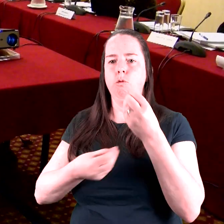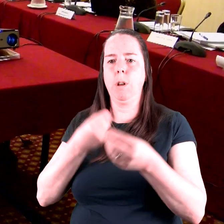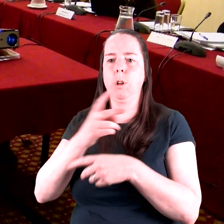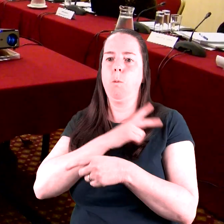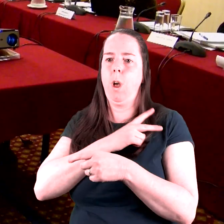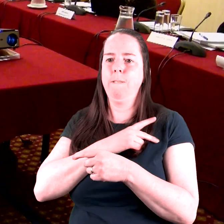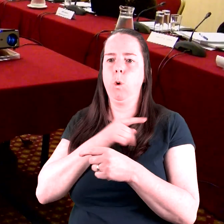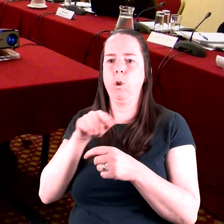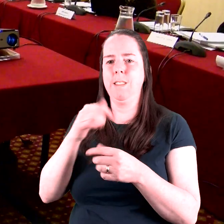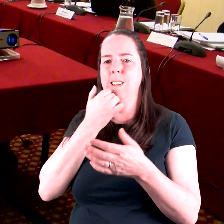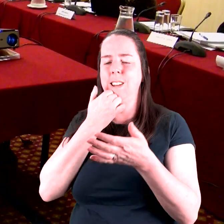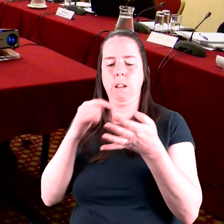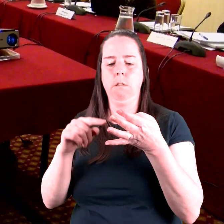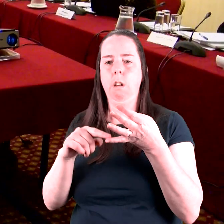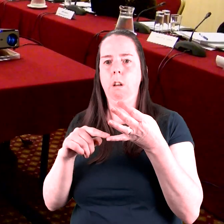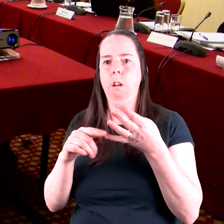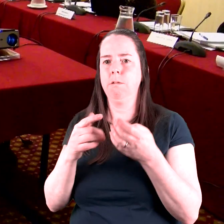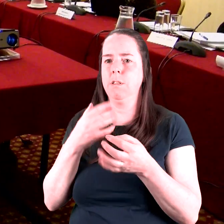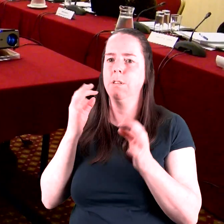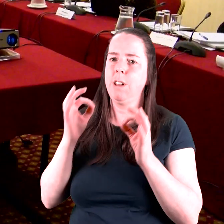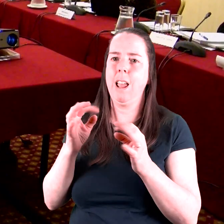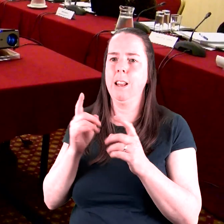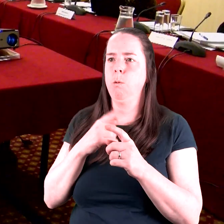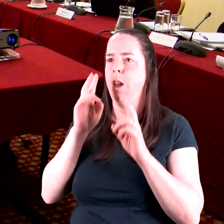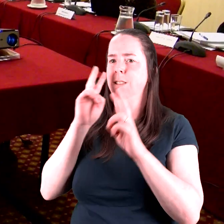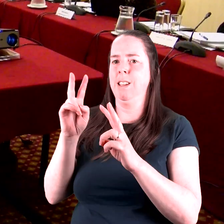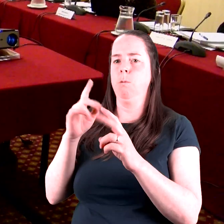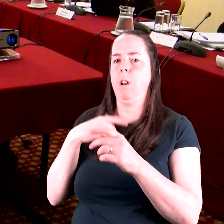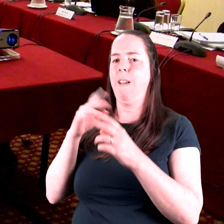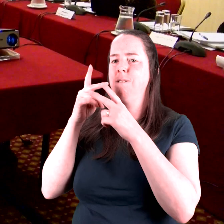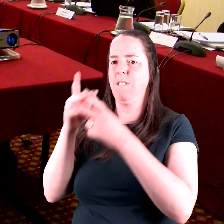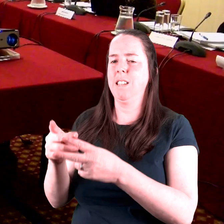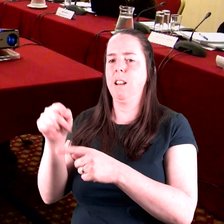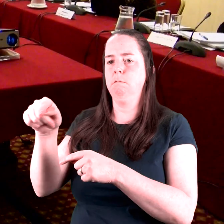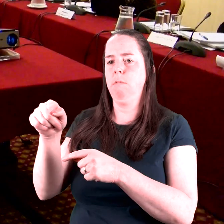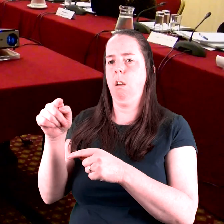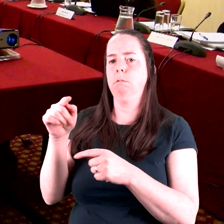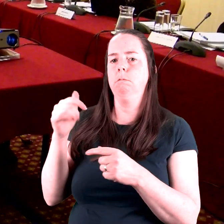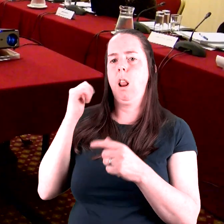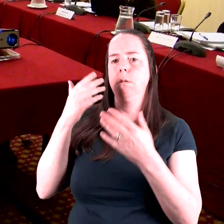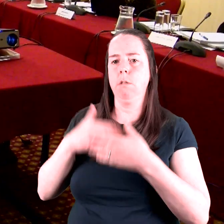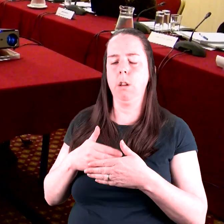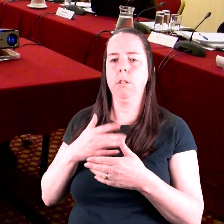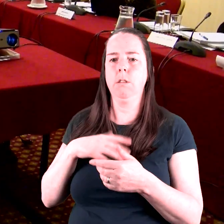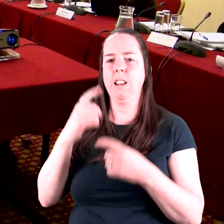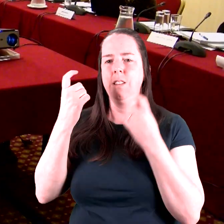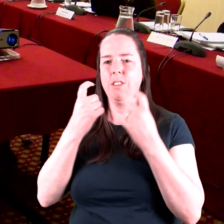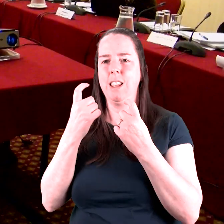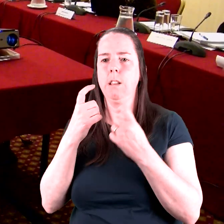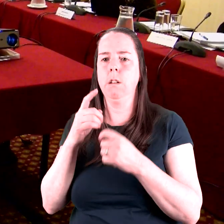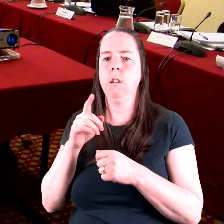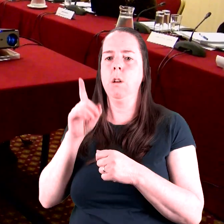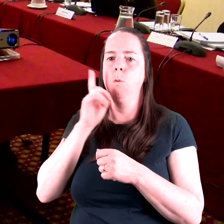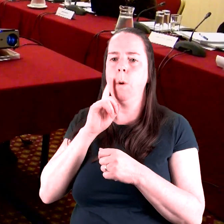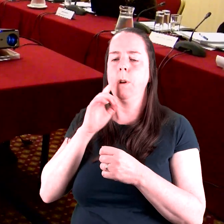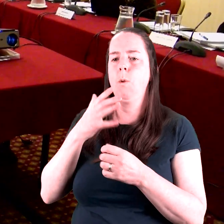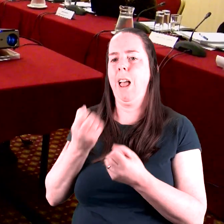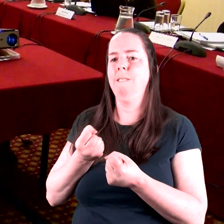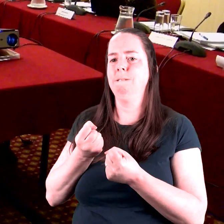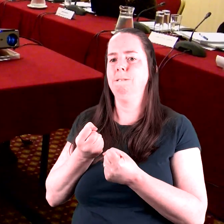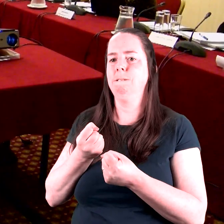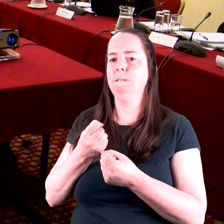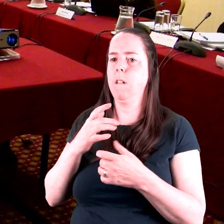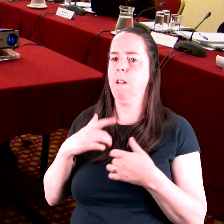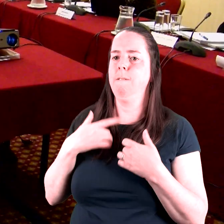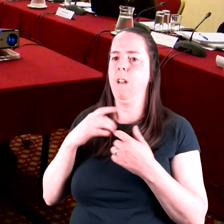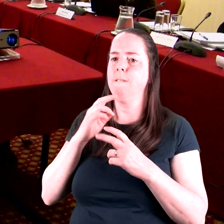the workforce in this data is exactly as I see it when I went to visit her last night. And I'd like to think particularly those women will have a voice